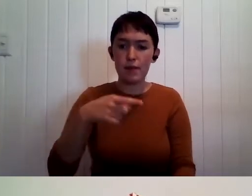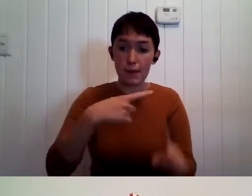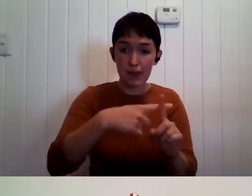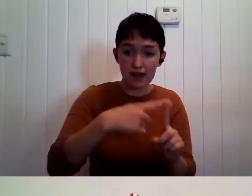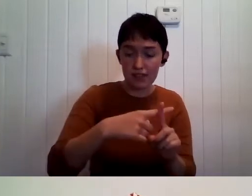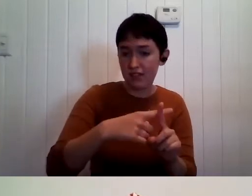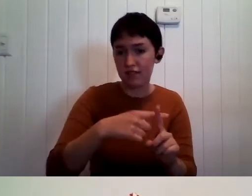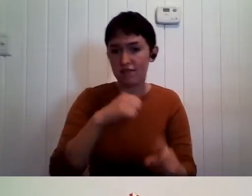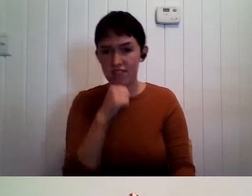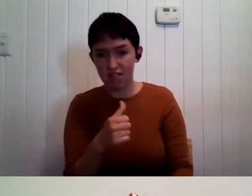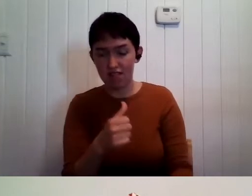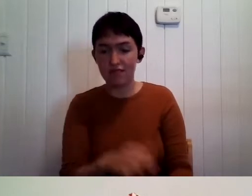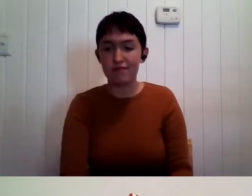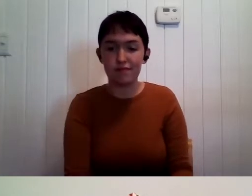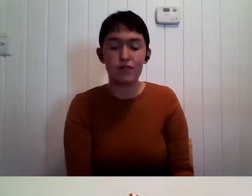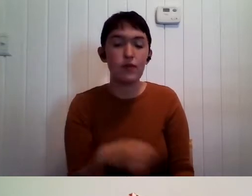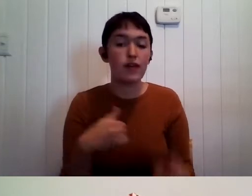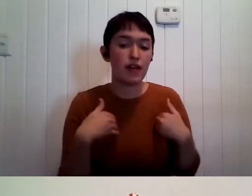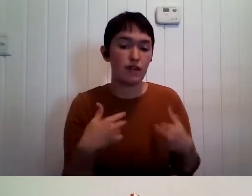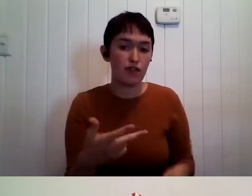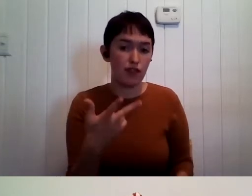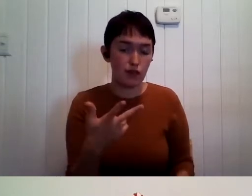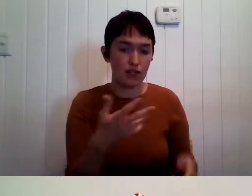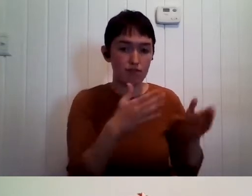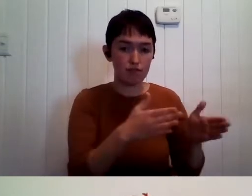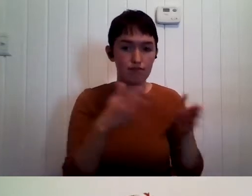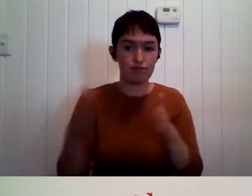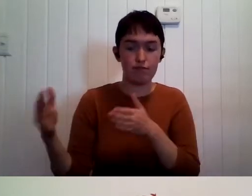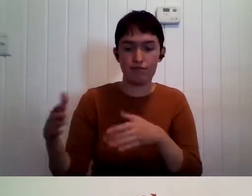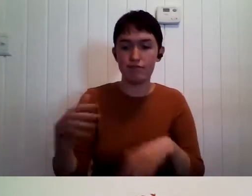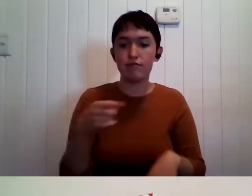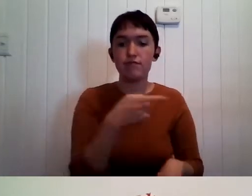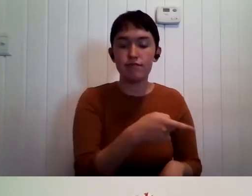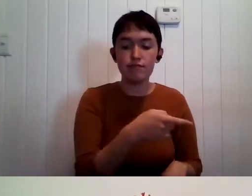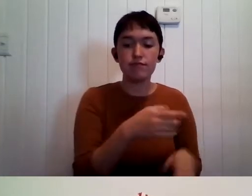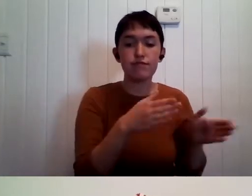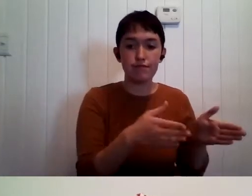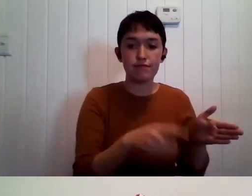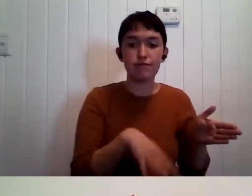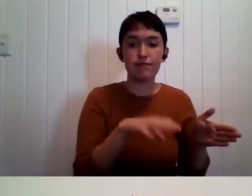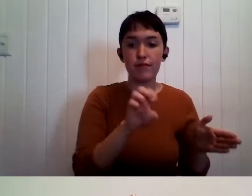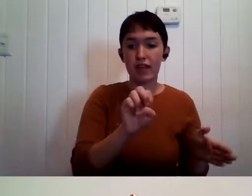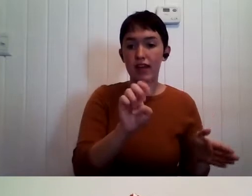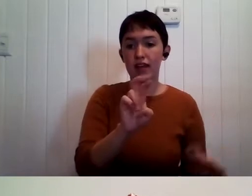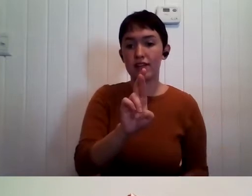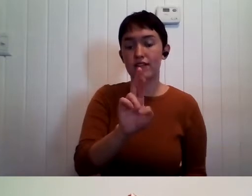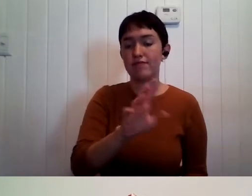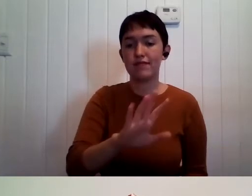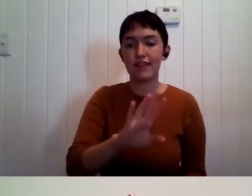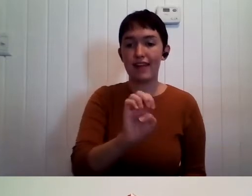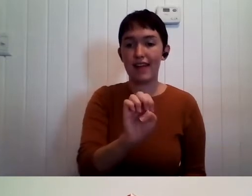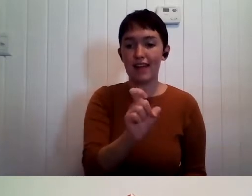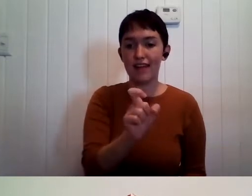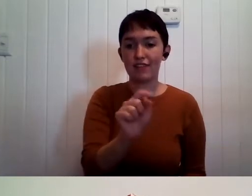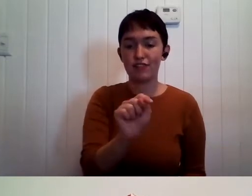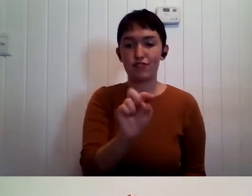we usually had 3 different phases to be able to complete that. First, we had the extraction phase, which means I would have to,